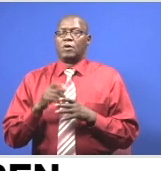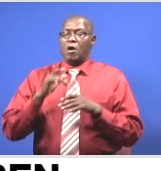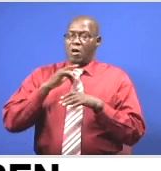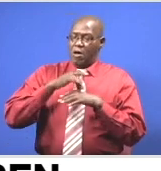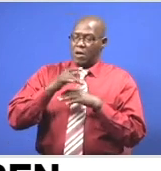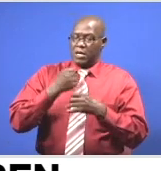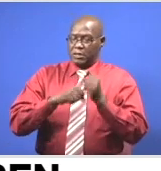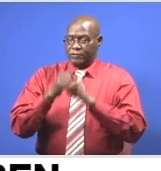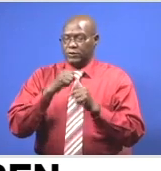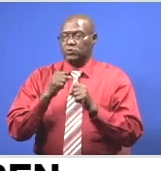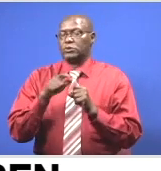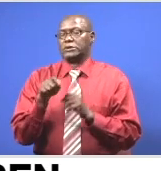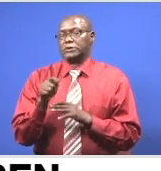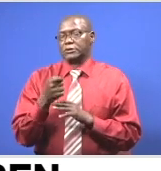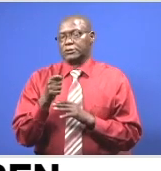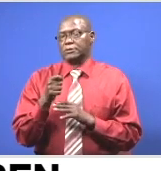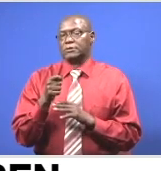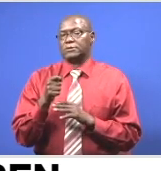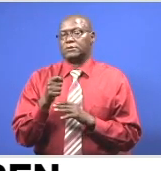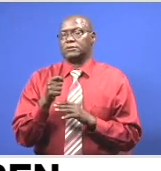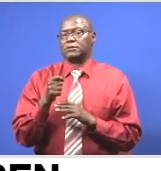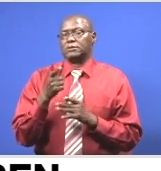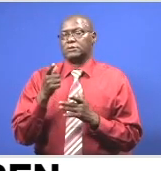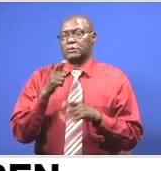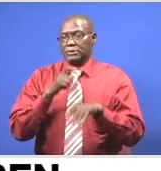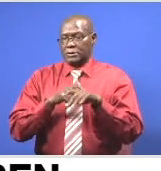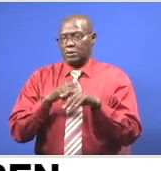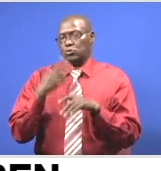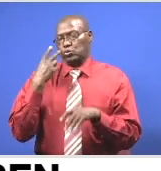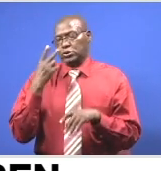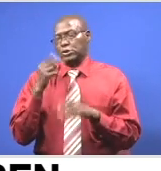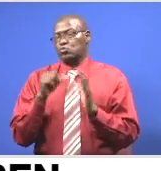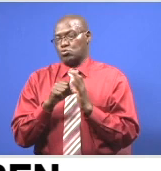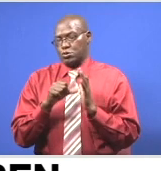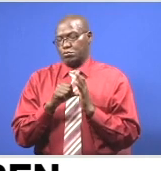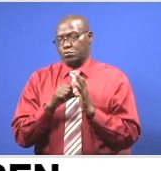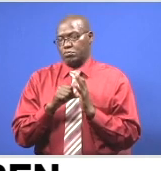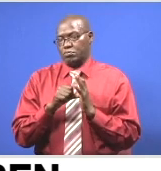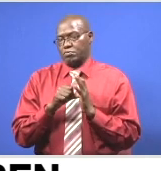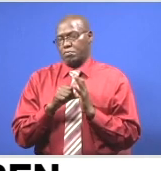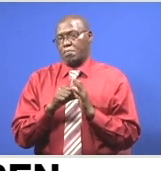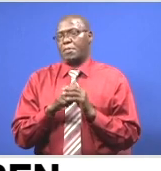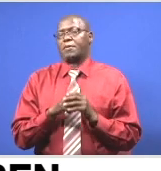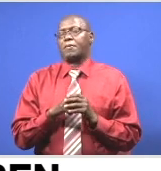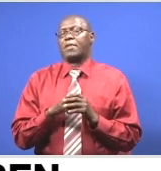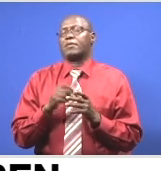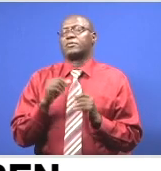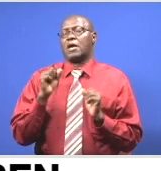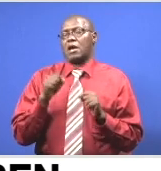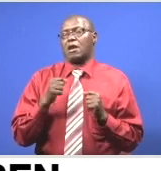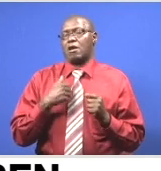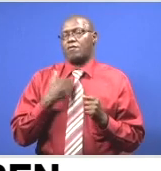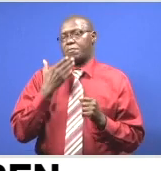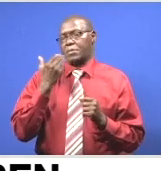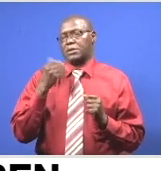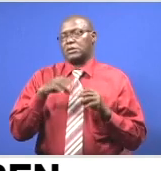very key once the symptoms are seen or detected earlier, so that we can have better quality of life